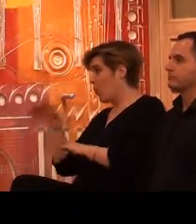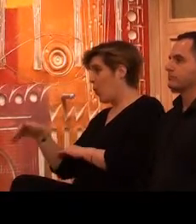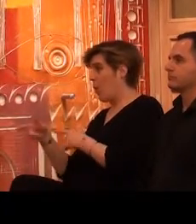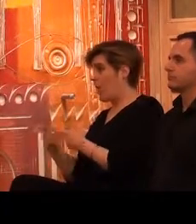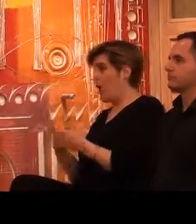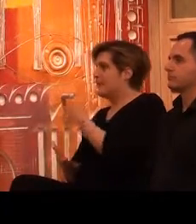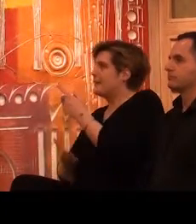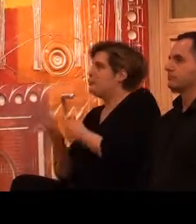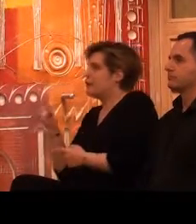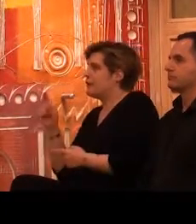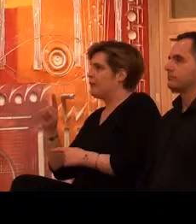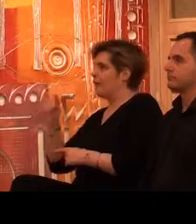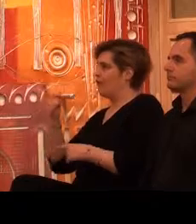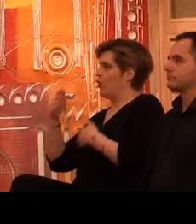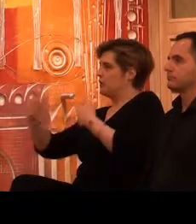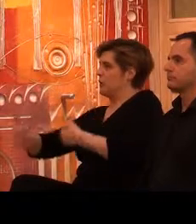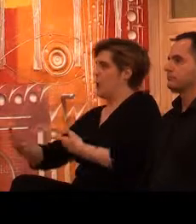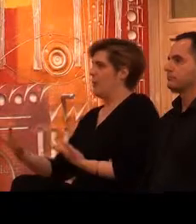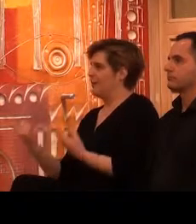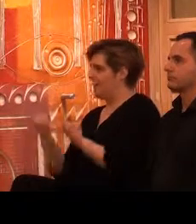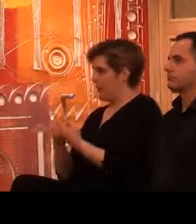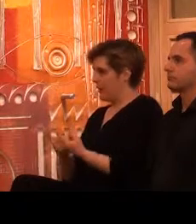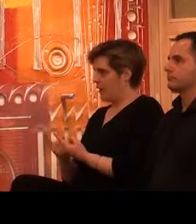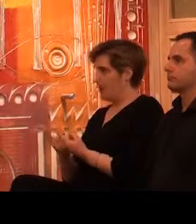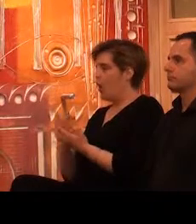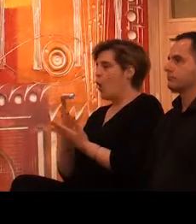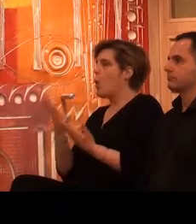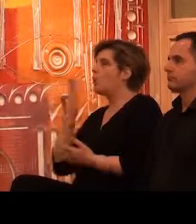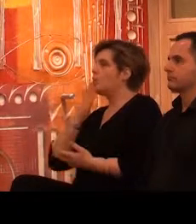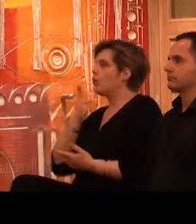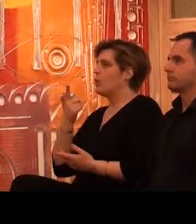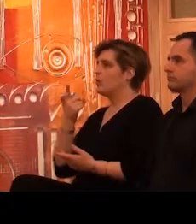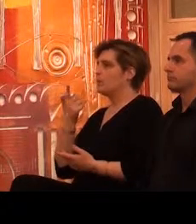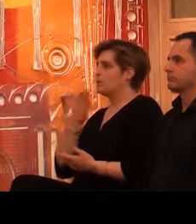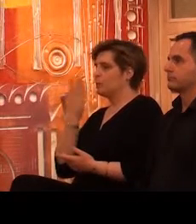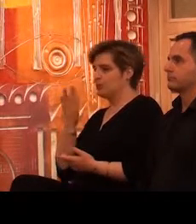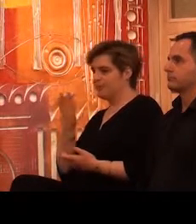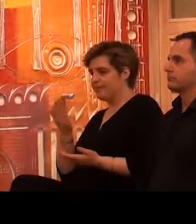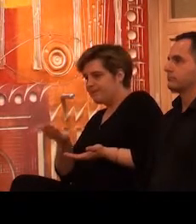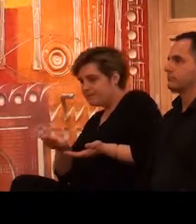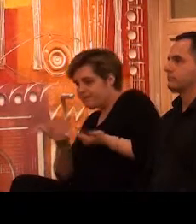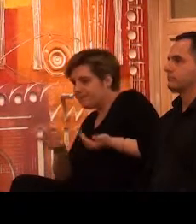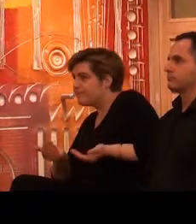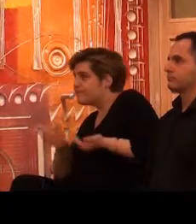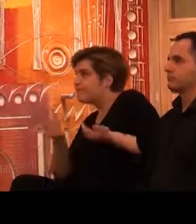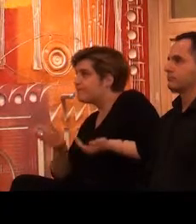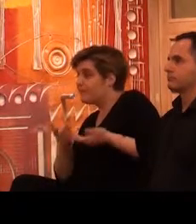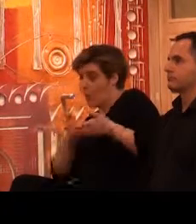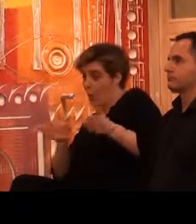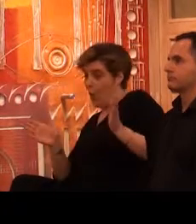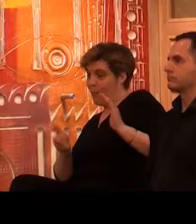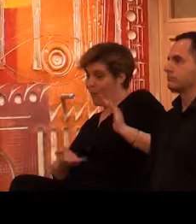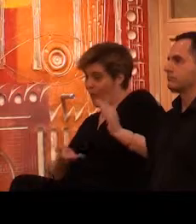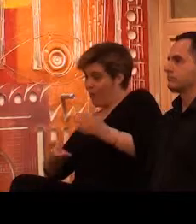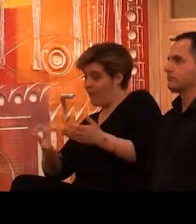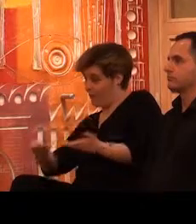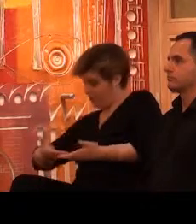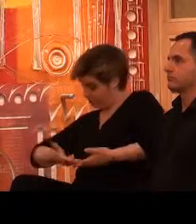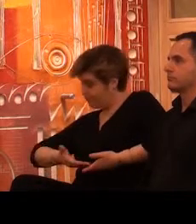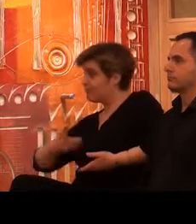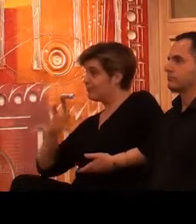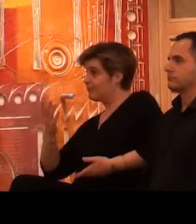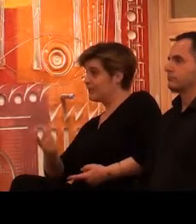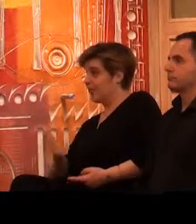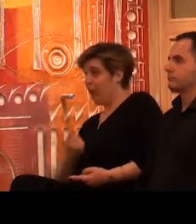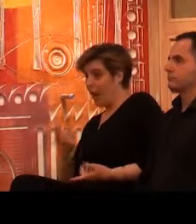schools would not stand back and wait. They would not keep that invitation, that open offer. They would start to say, this is all